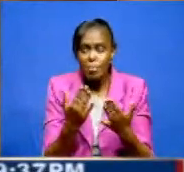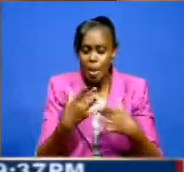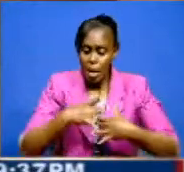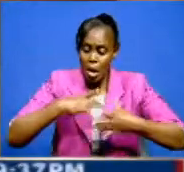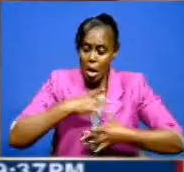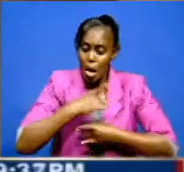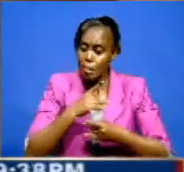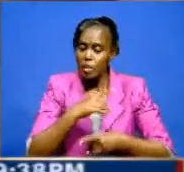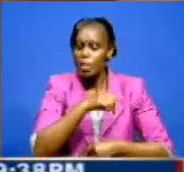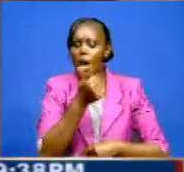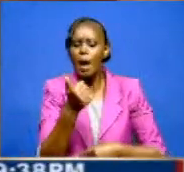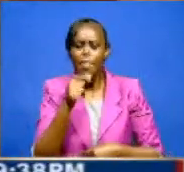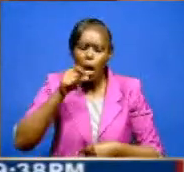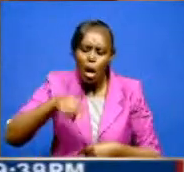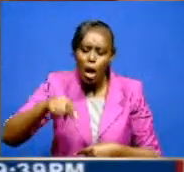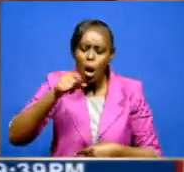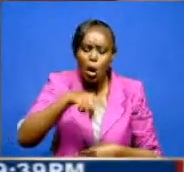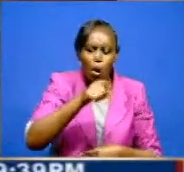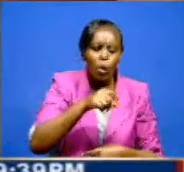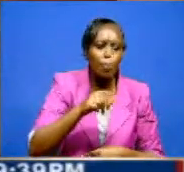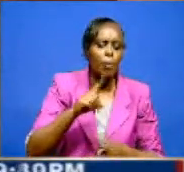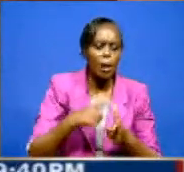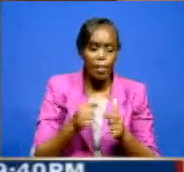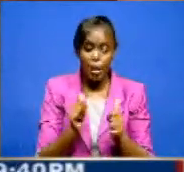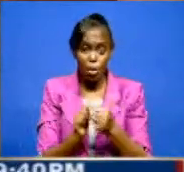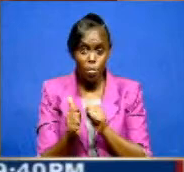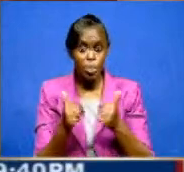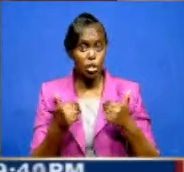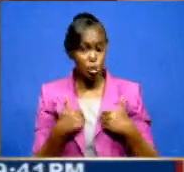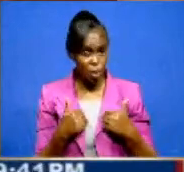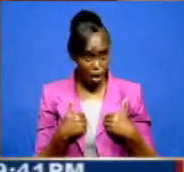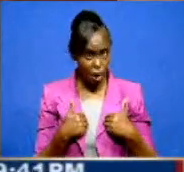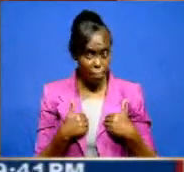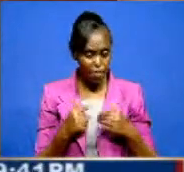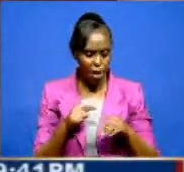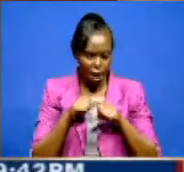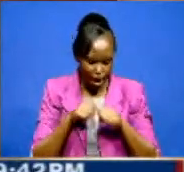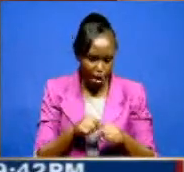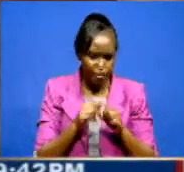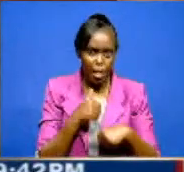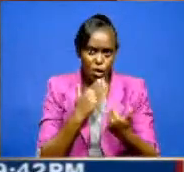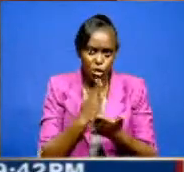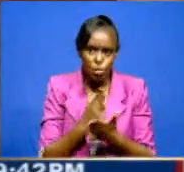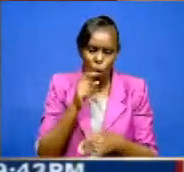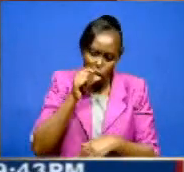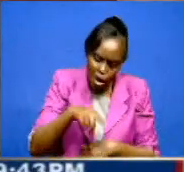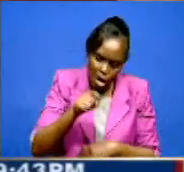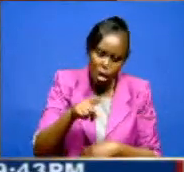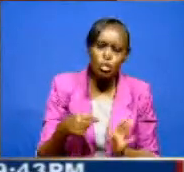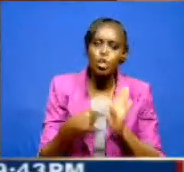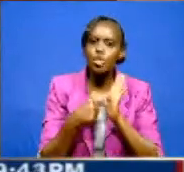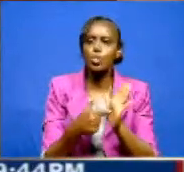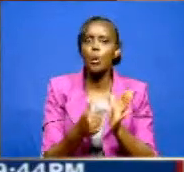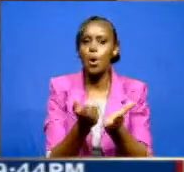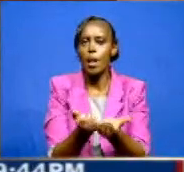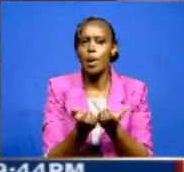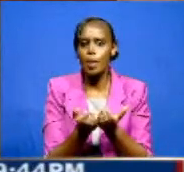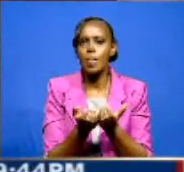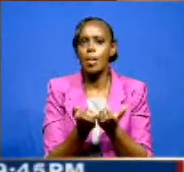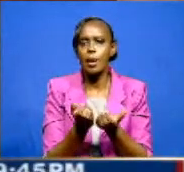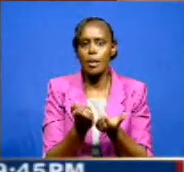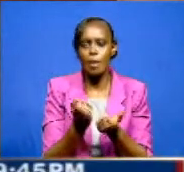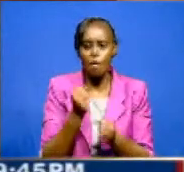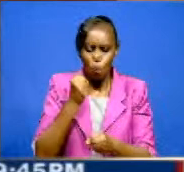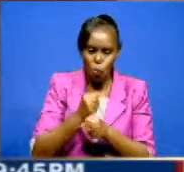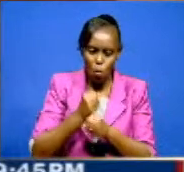in other crops, so there'll be competition for this as well. So the emphasis to ensure that this crop is entrenched will need that extra